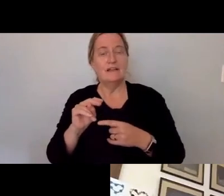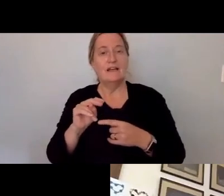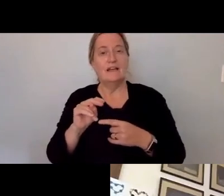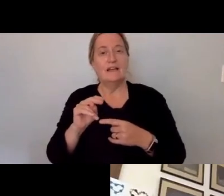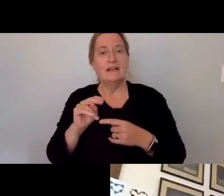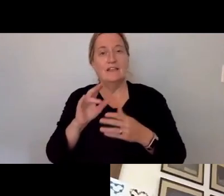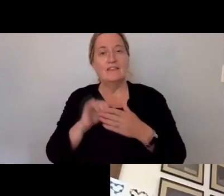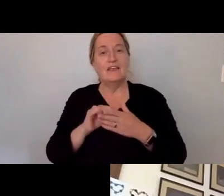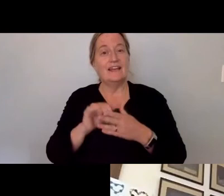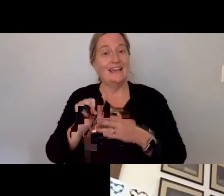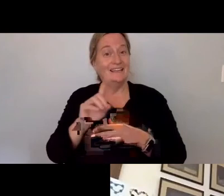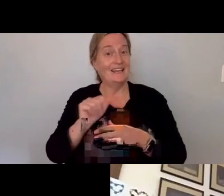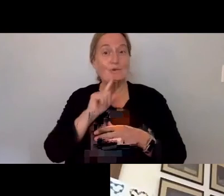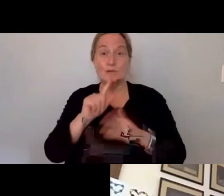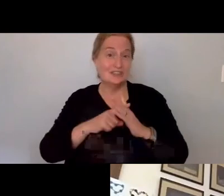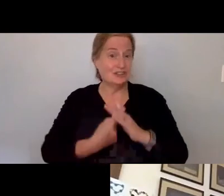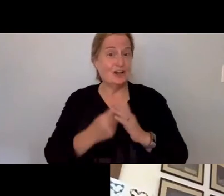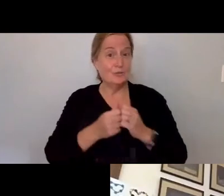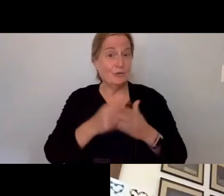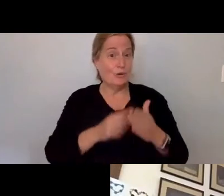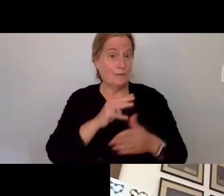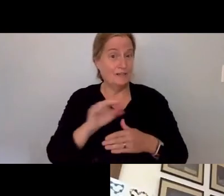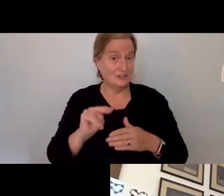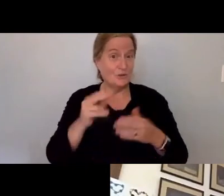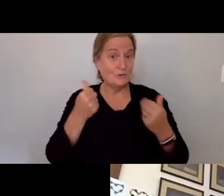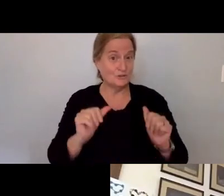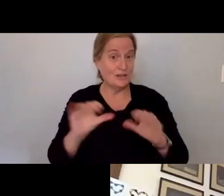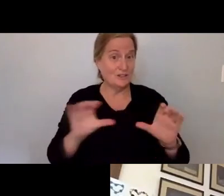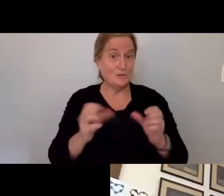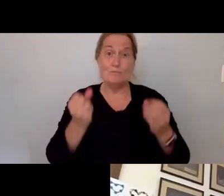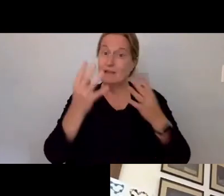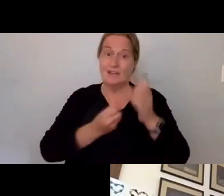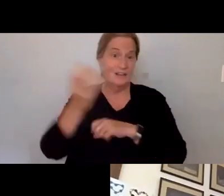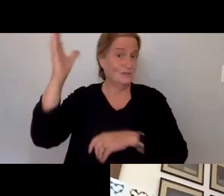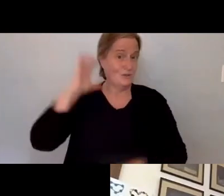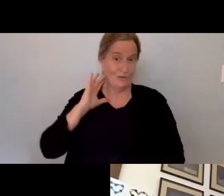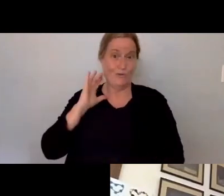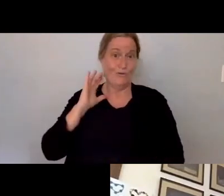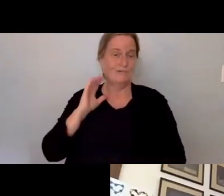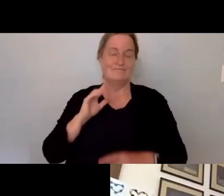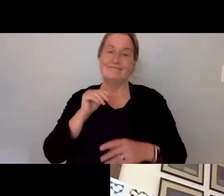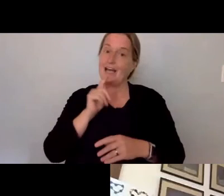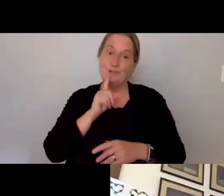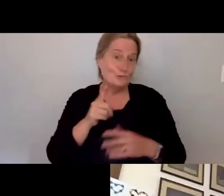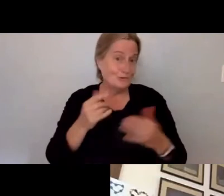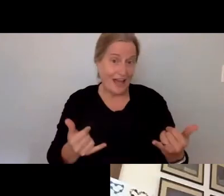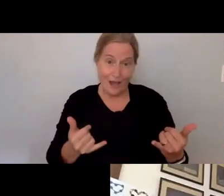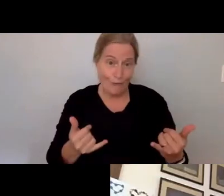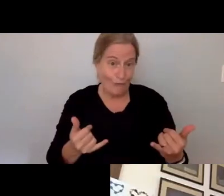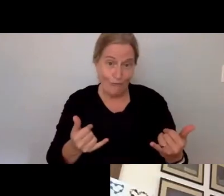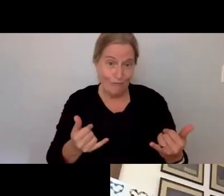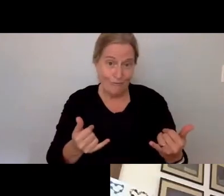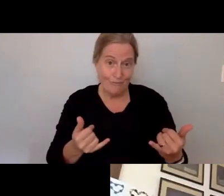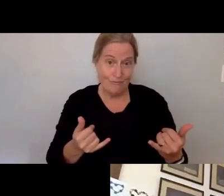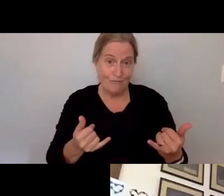really had its roots started in what Minnesota was doing years ago. That ain't the same anymore. And I think there's a missing piece here